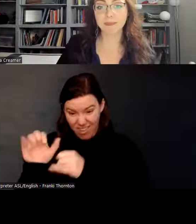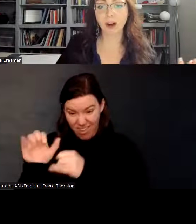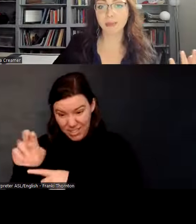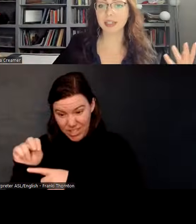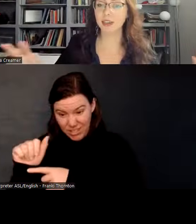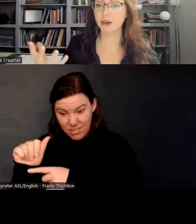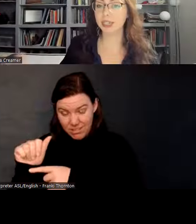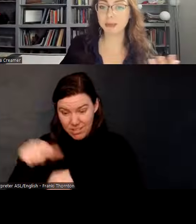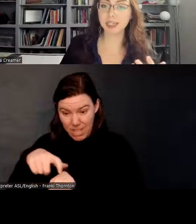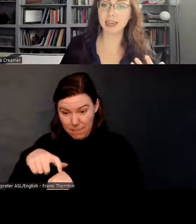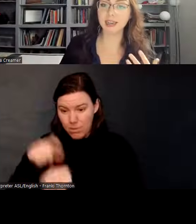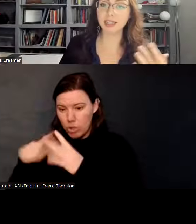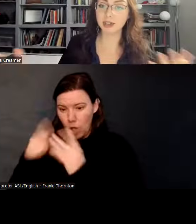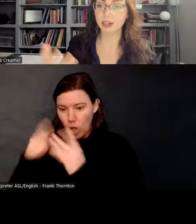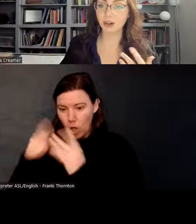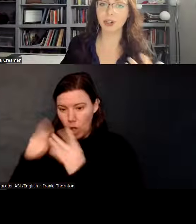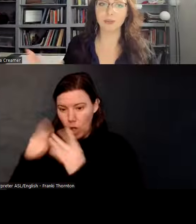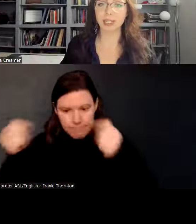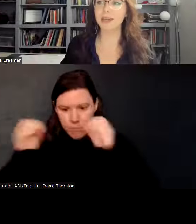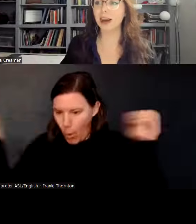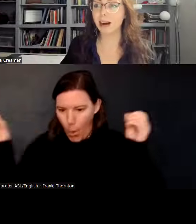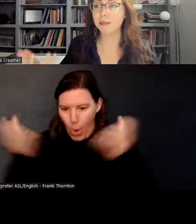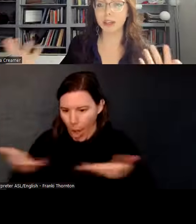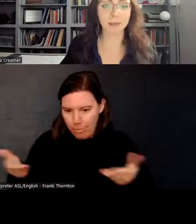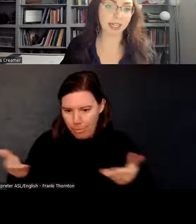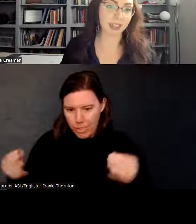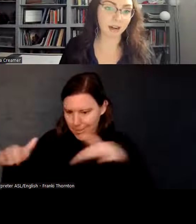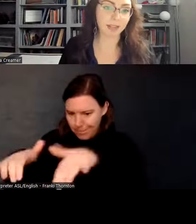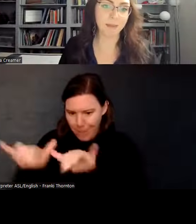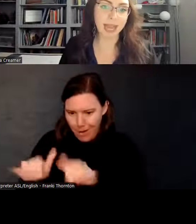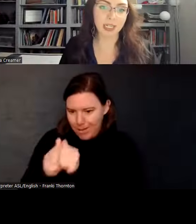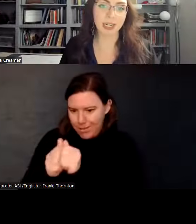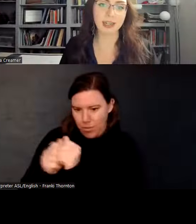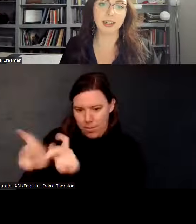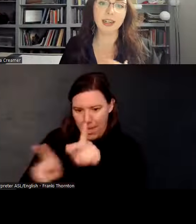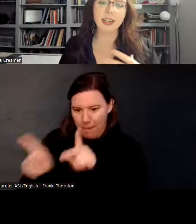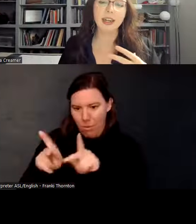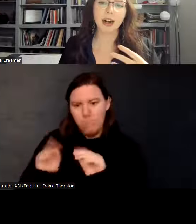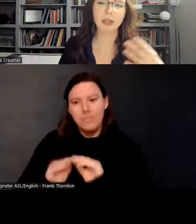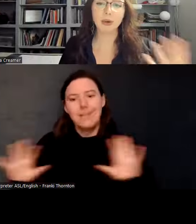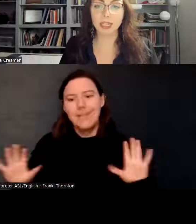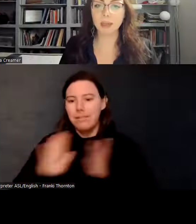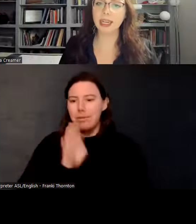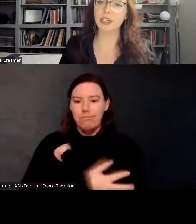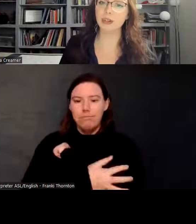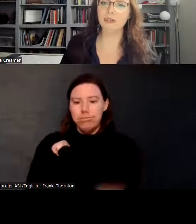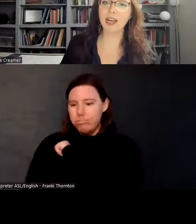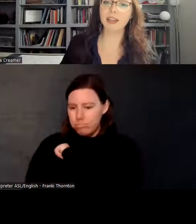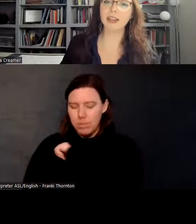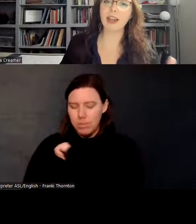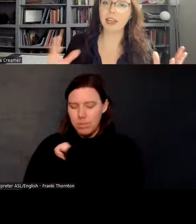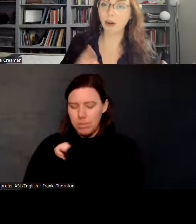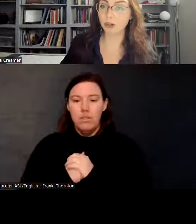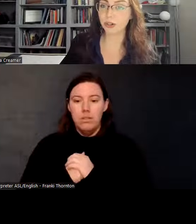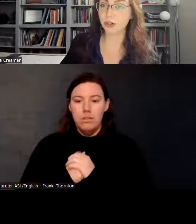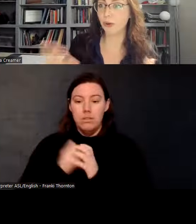disparity. Ultimately, though, it seems that Assyrian culture had really become dominant enough that it penetrated so deeply as to